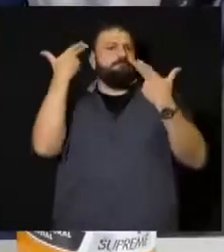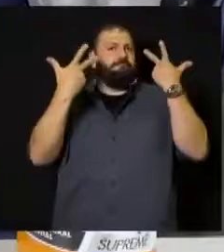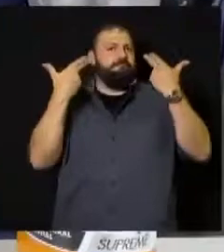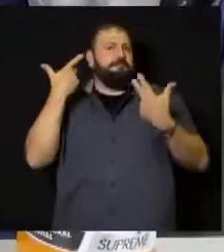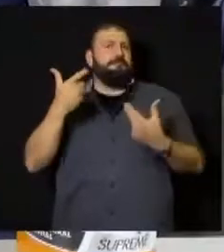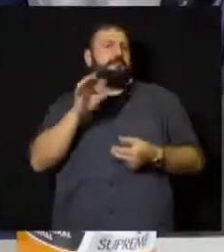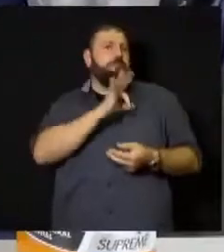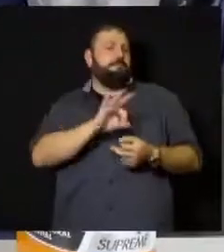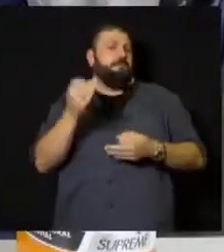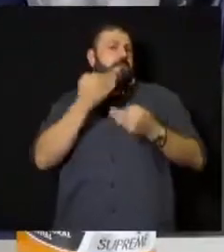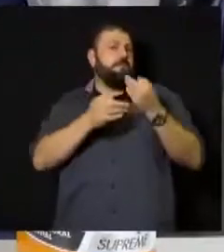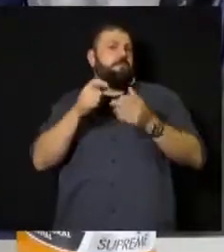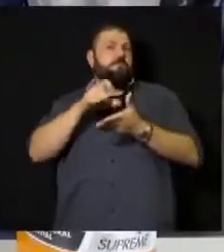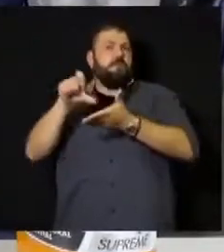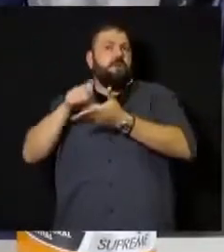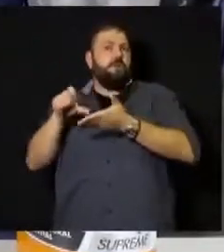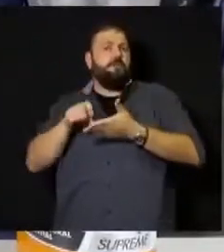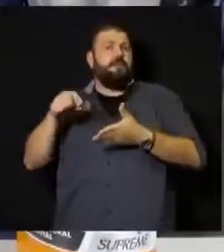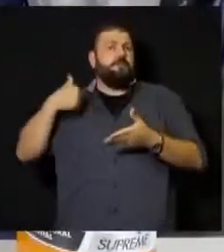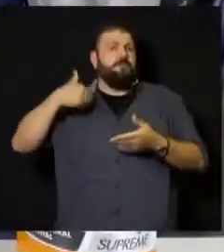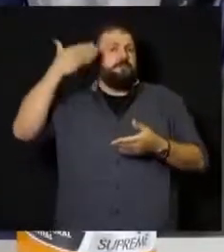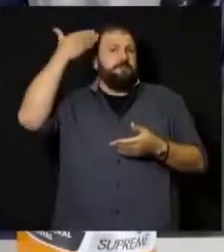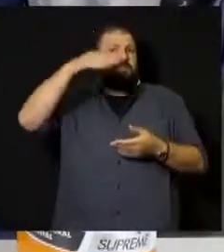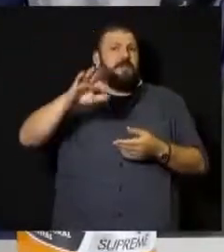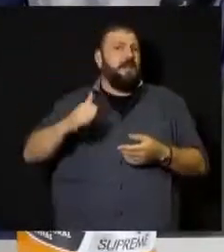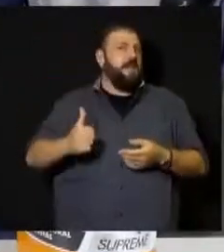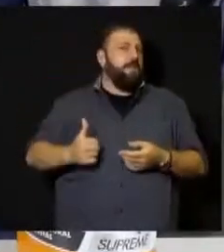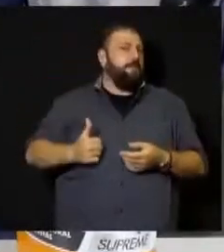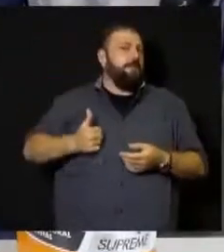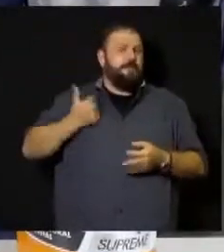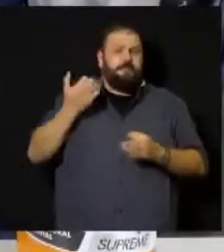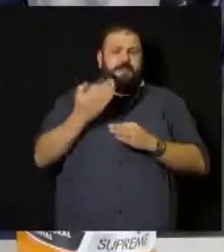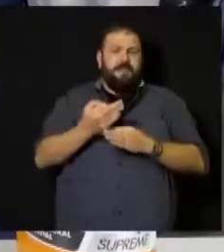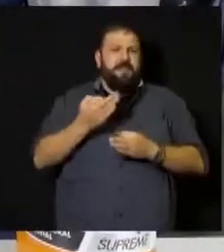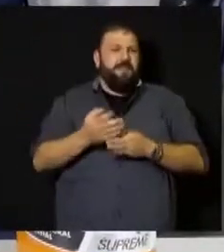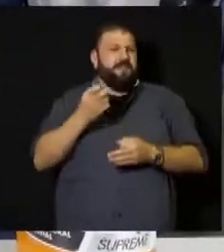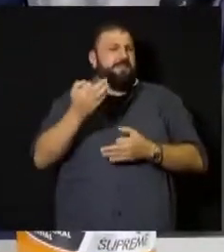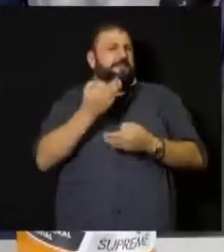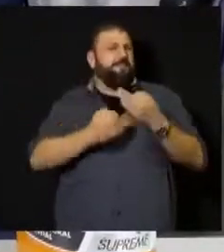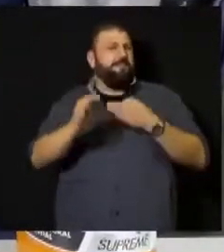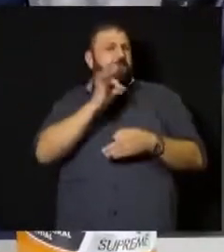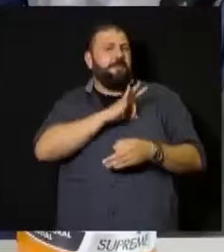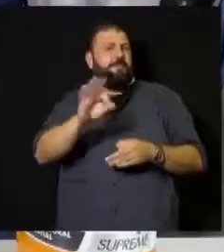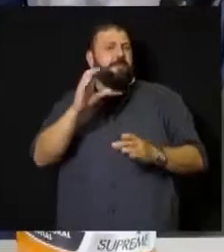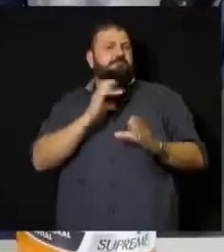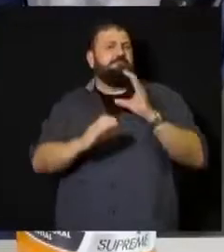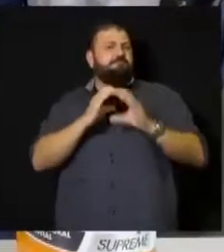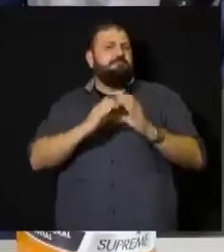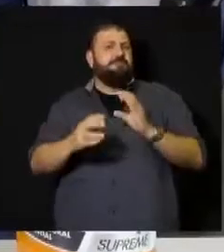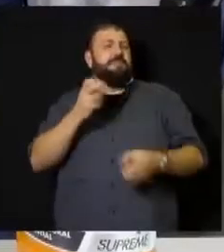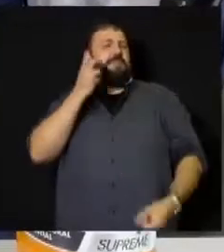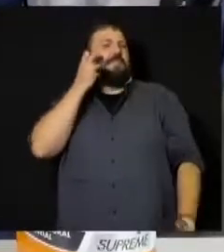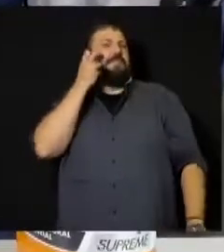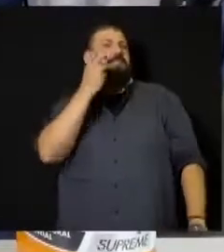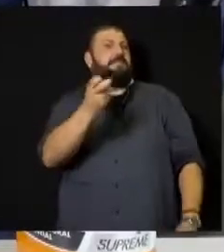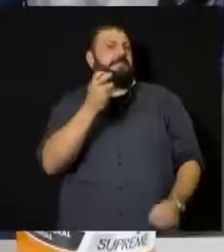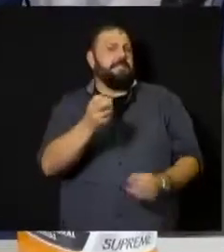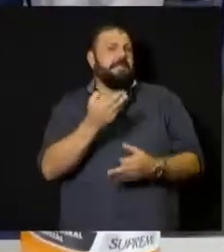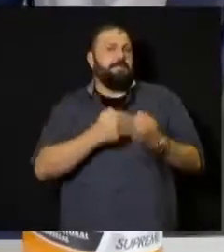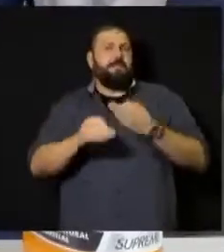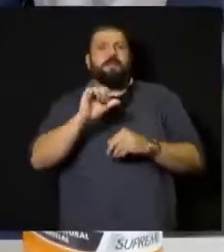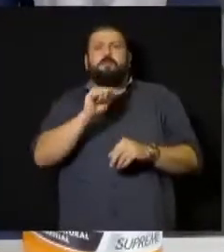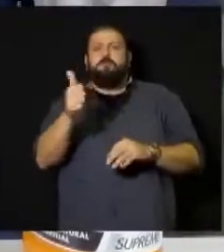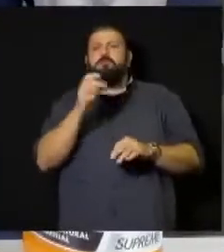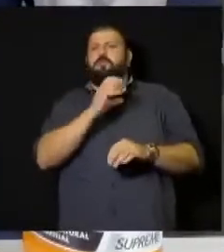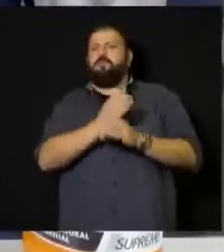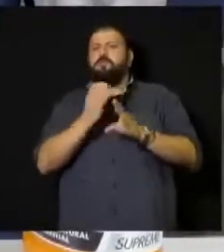we want to go out and do shopping, let's use those moments to be able to talk. And yes,